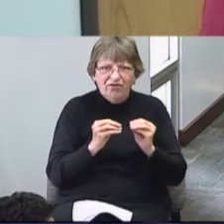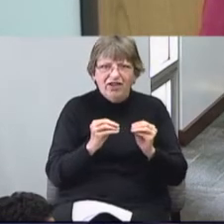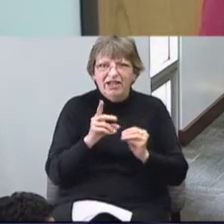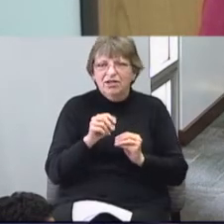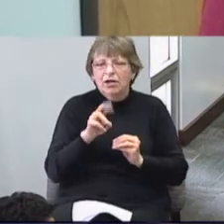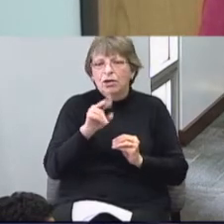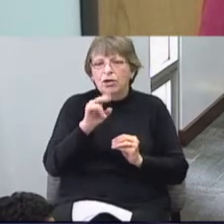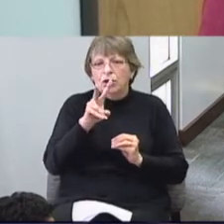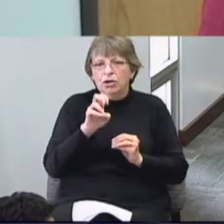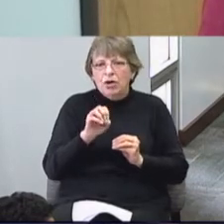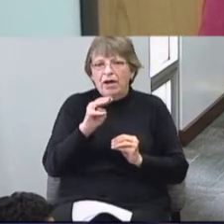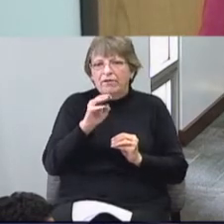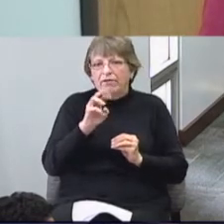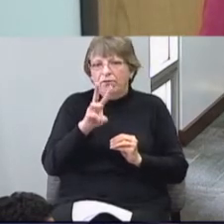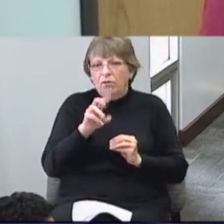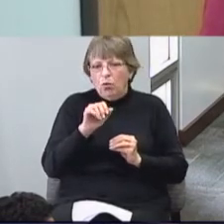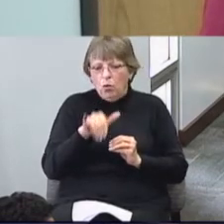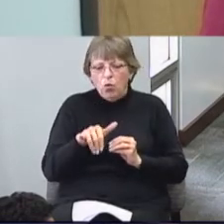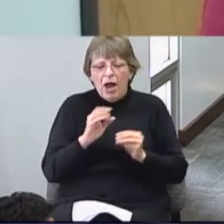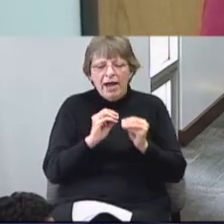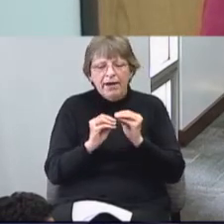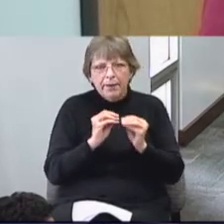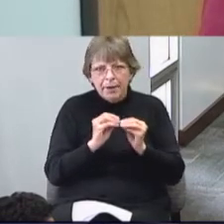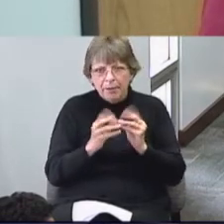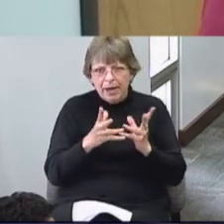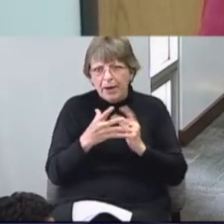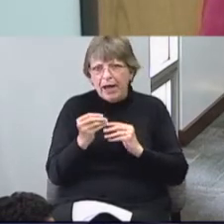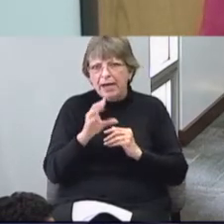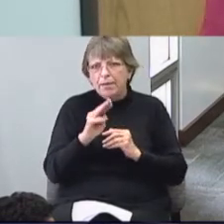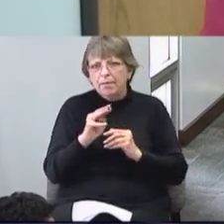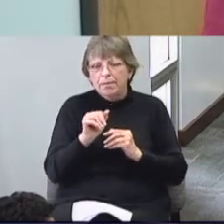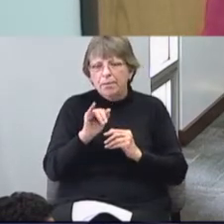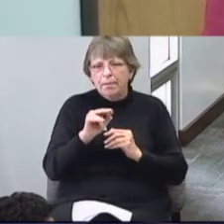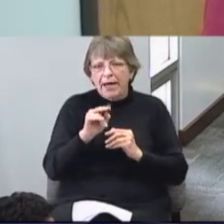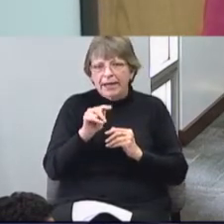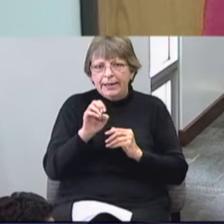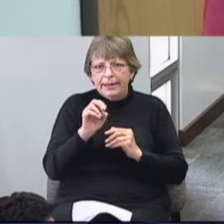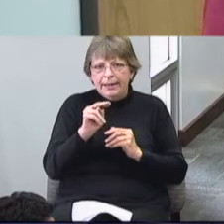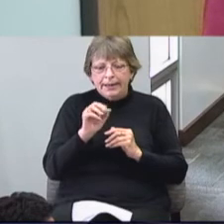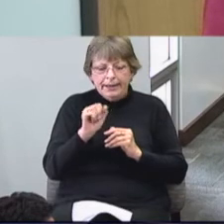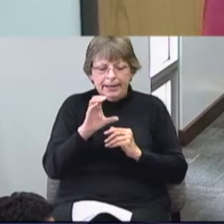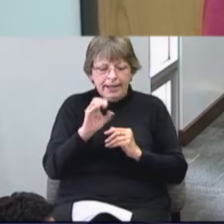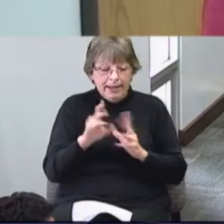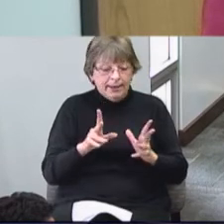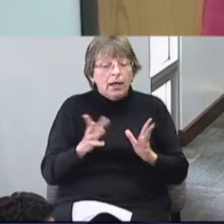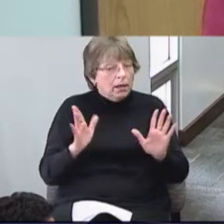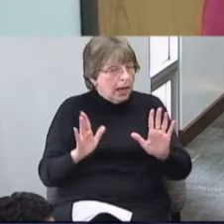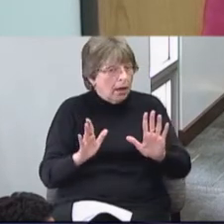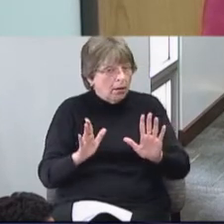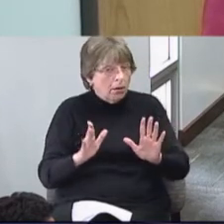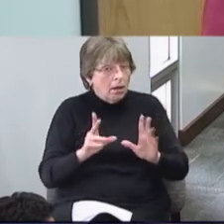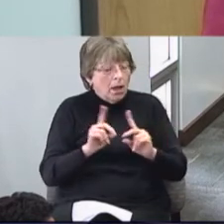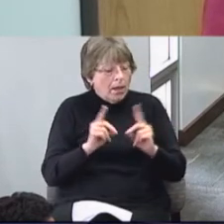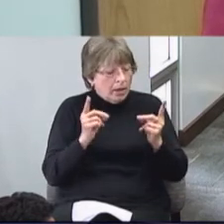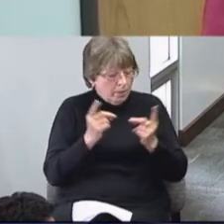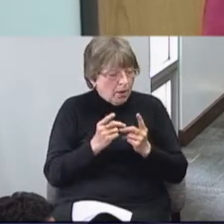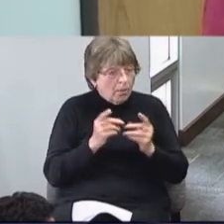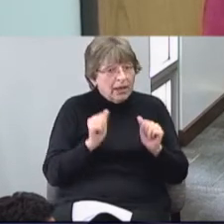and maintenance projects. A department could still recommend 1% be